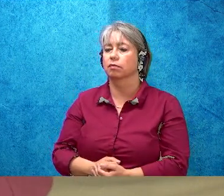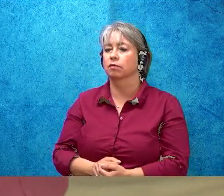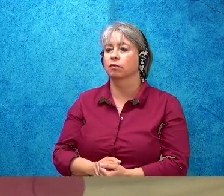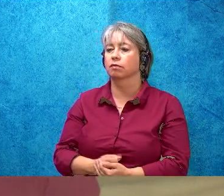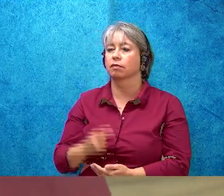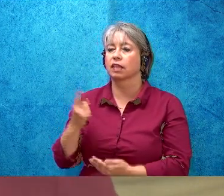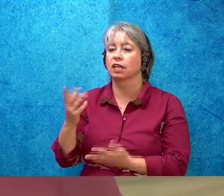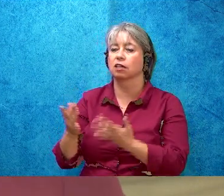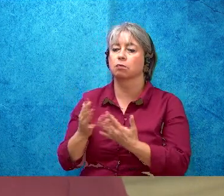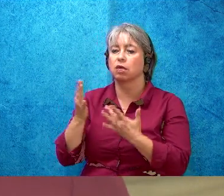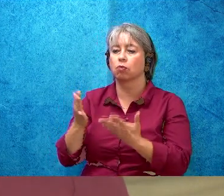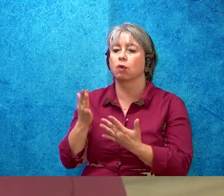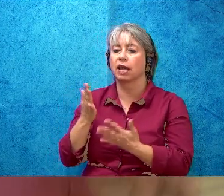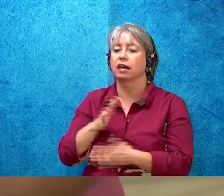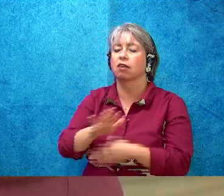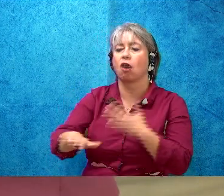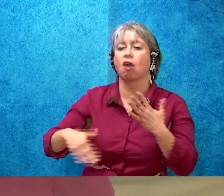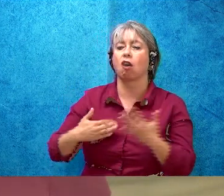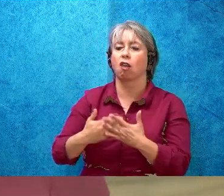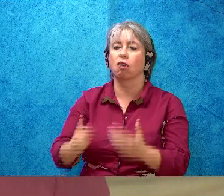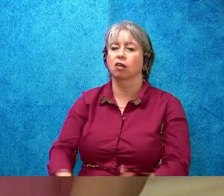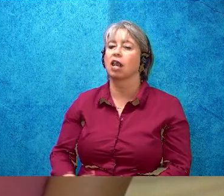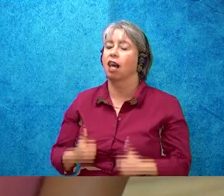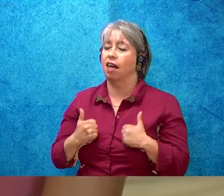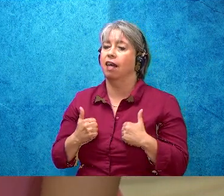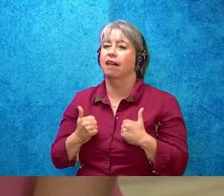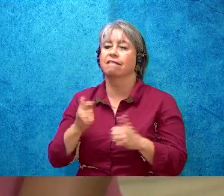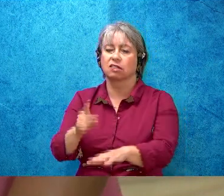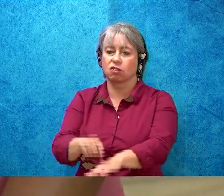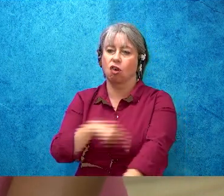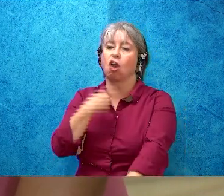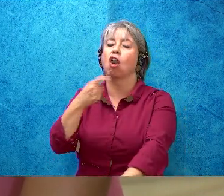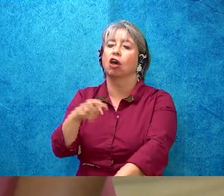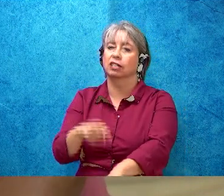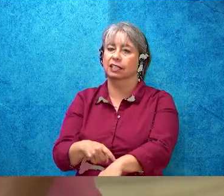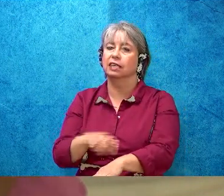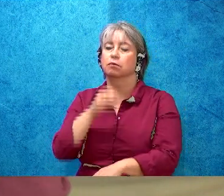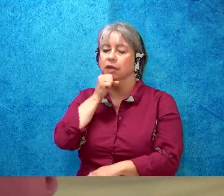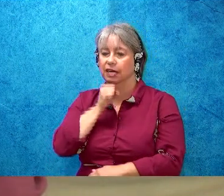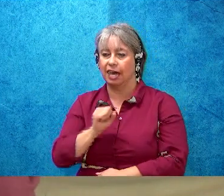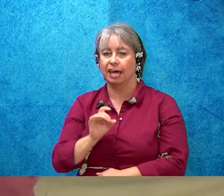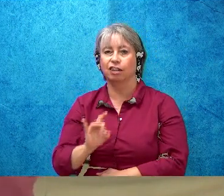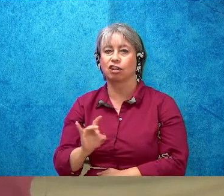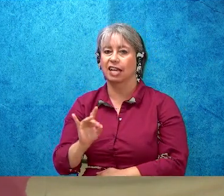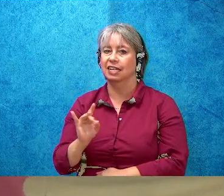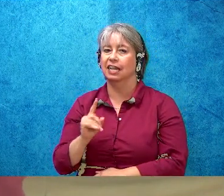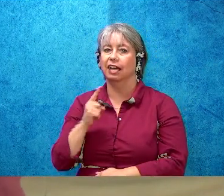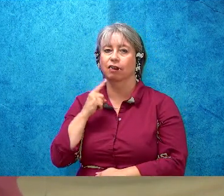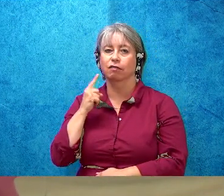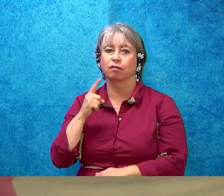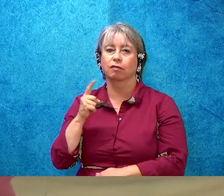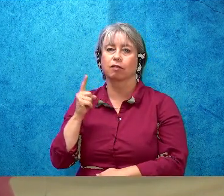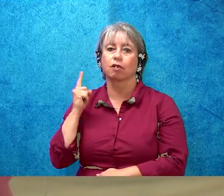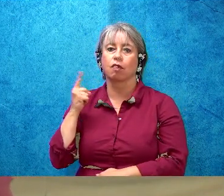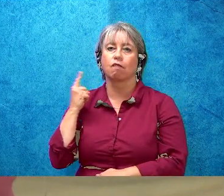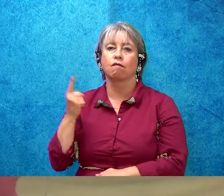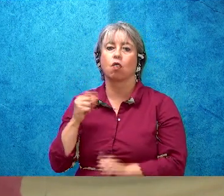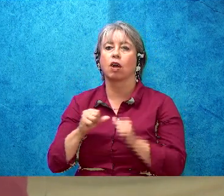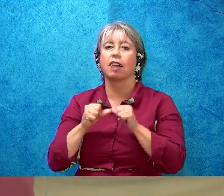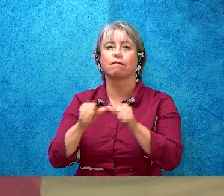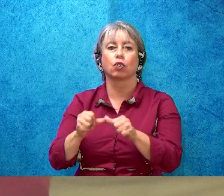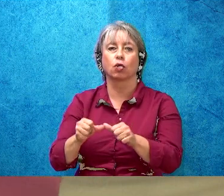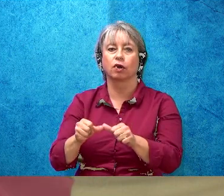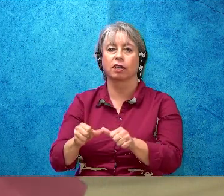been waiting for her his whole life, which is a really long time because he's been 18 forever. Okay, and so then you